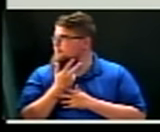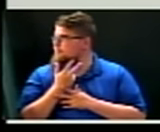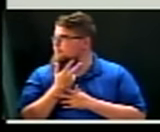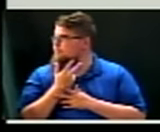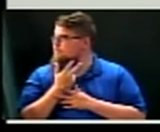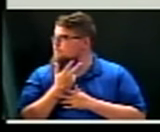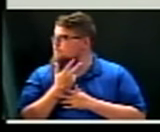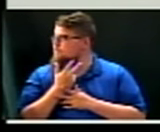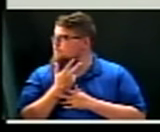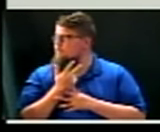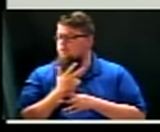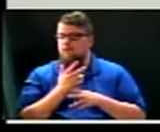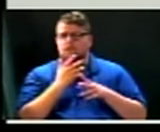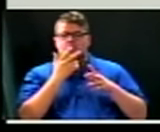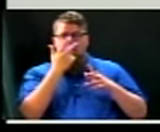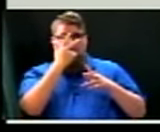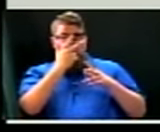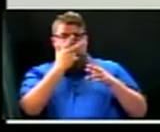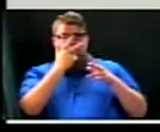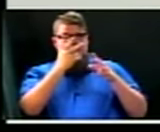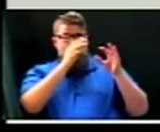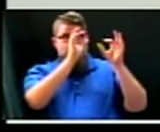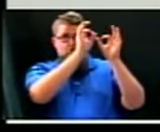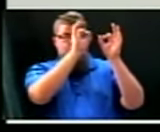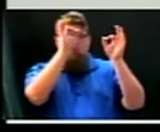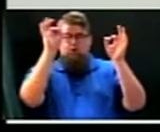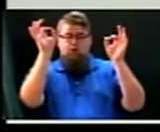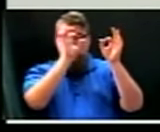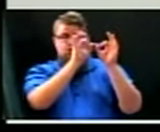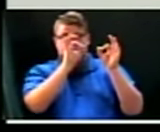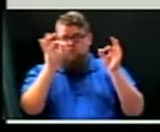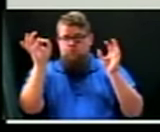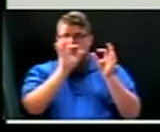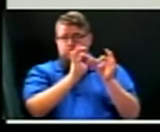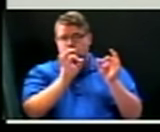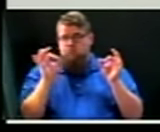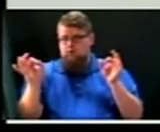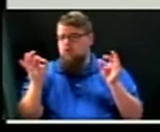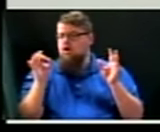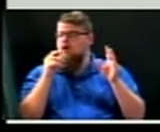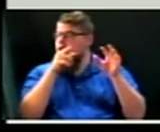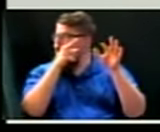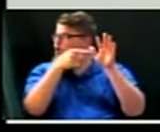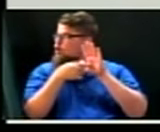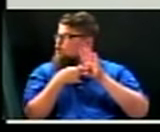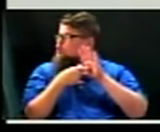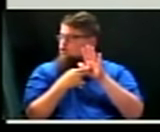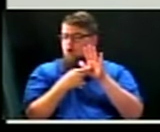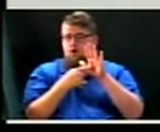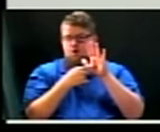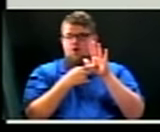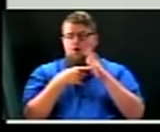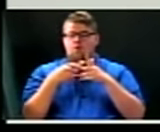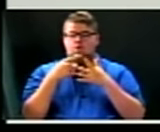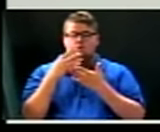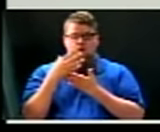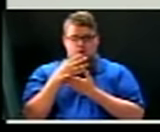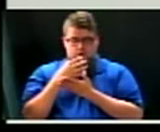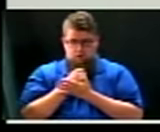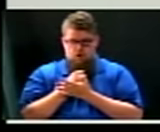different circles filled in there because I had to cover in one portfolio collection three